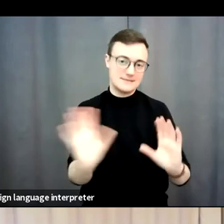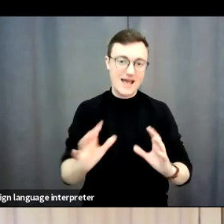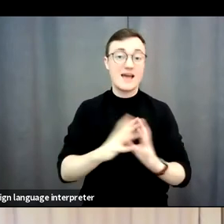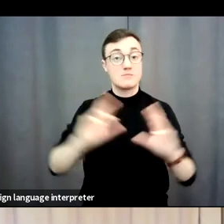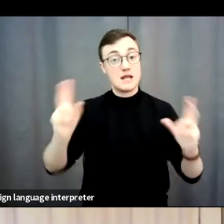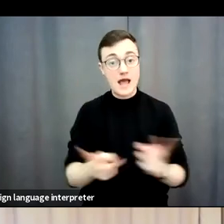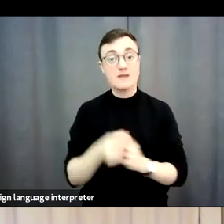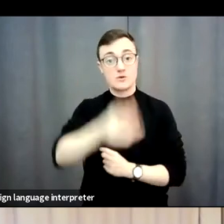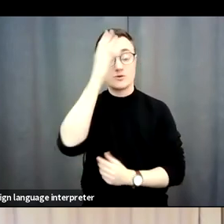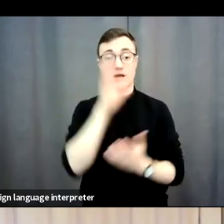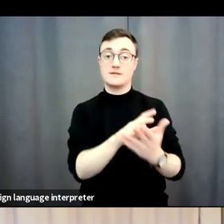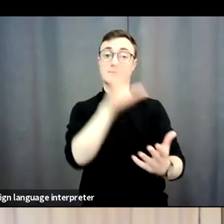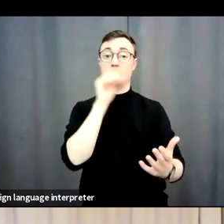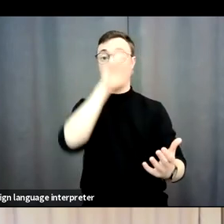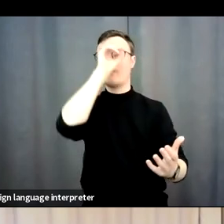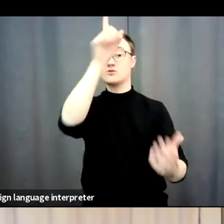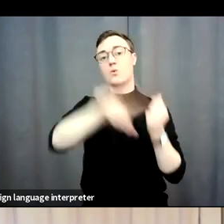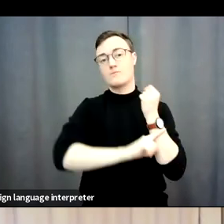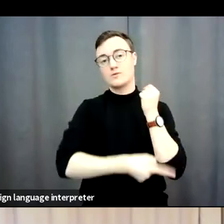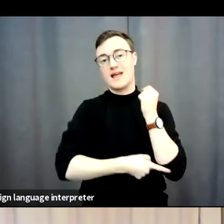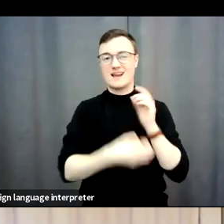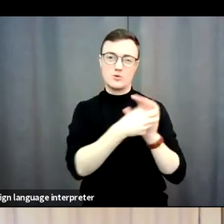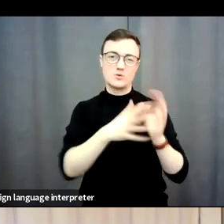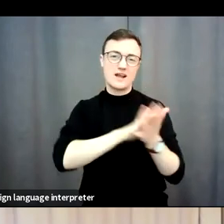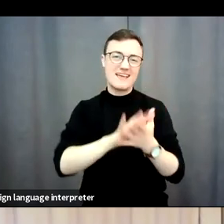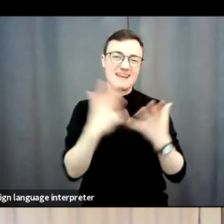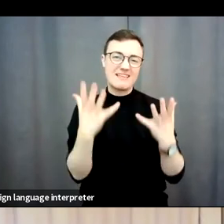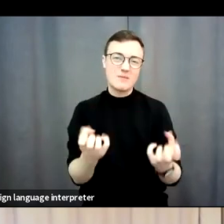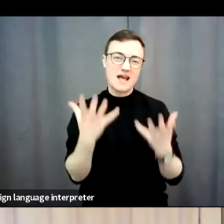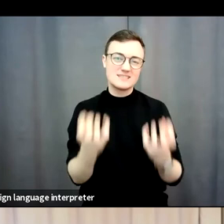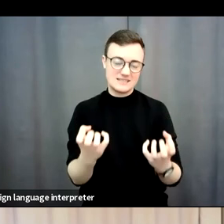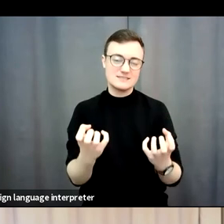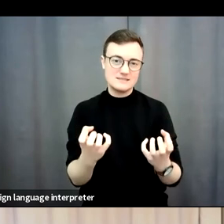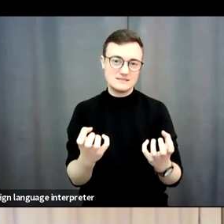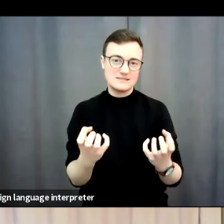it and you can understand it, because it's a practical part within it as well. Then